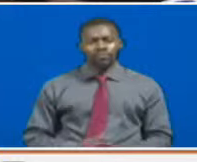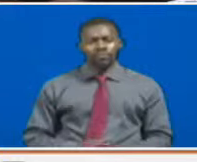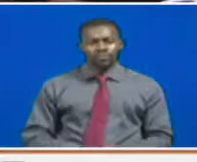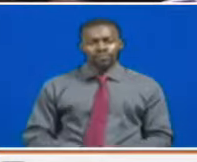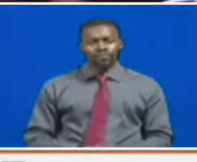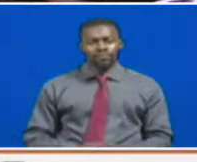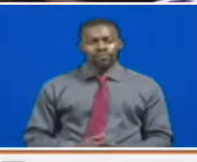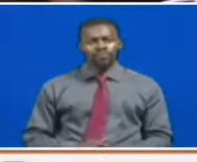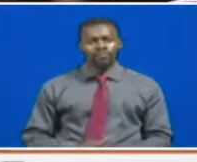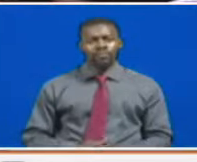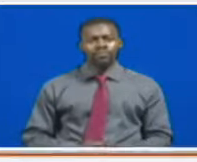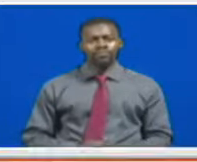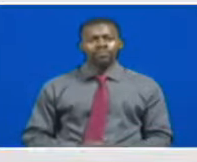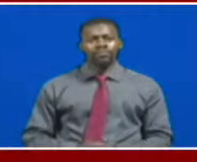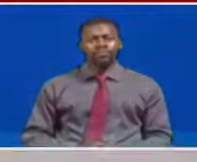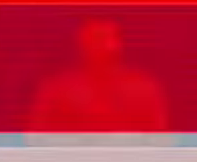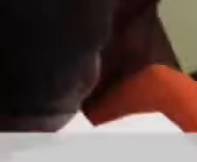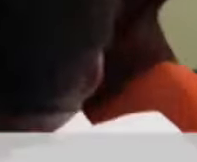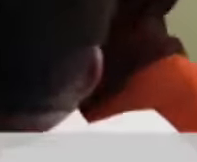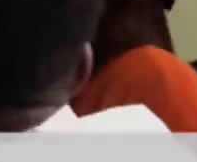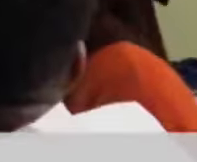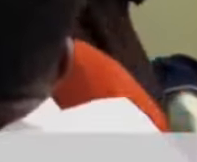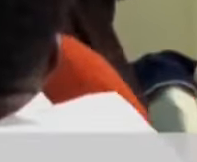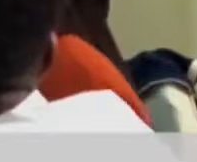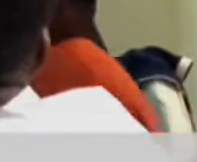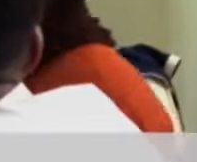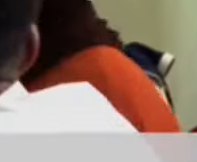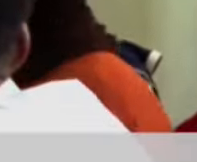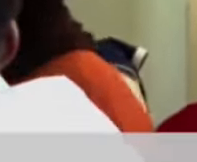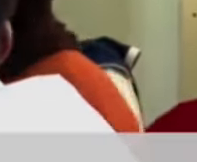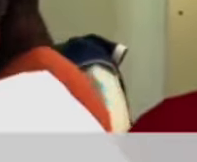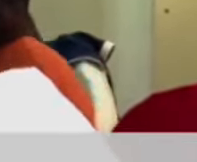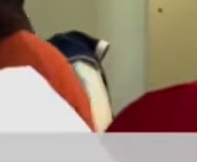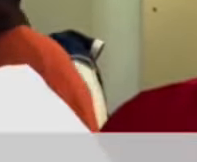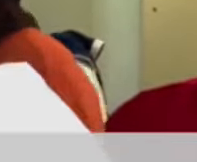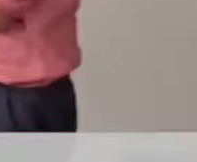Just ahead in business.